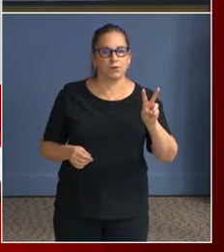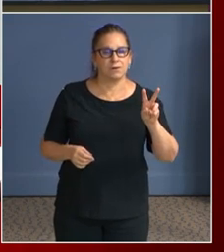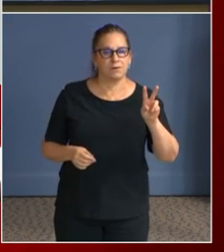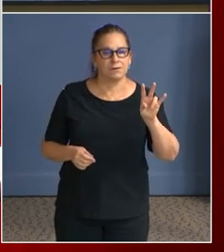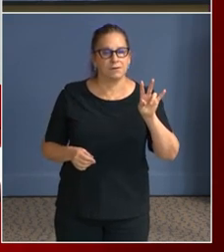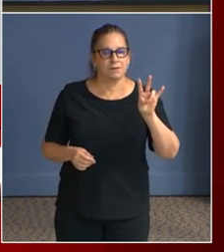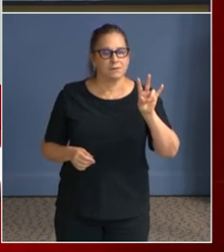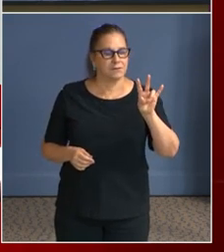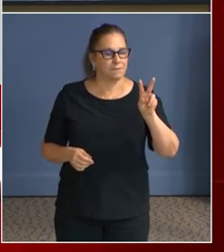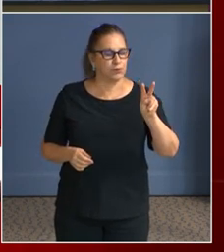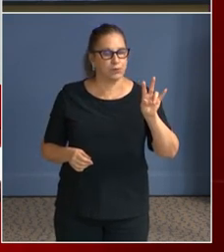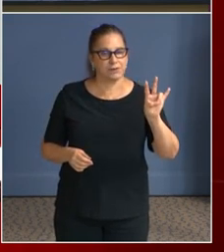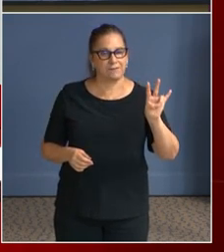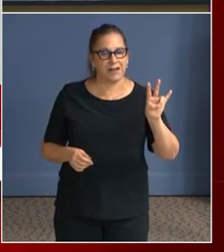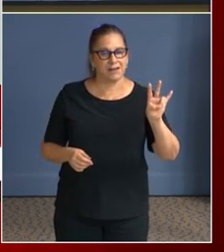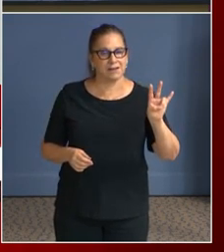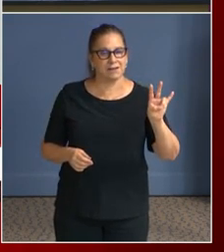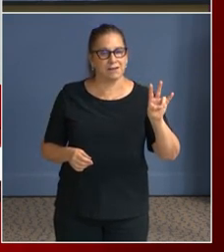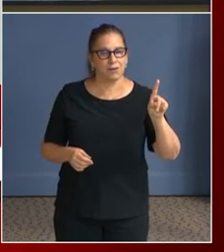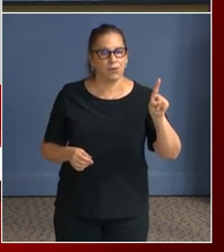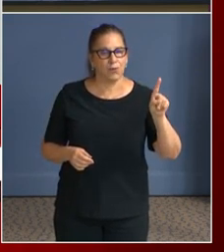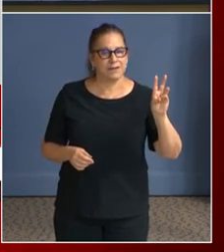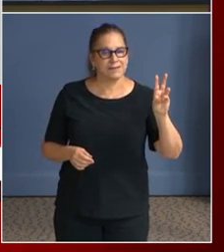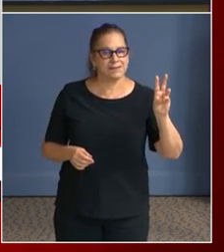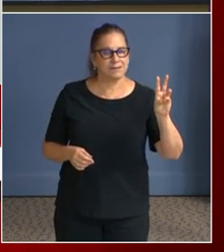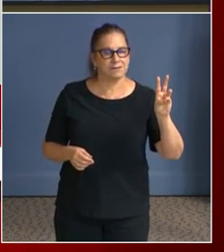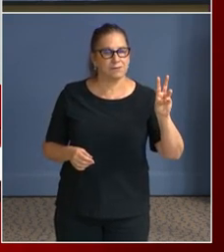202-727-1614 or email